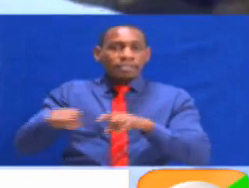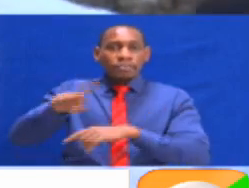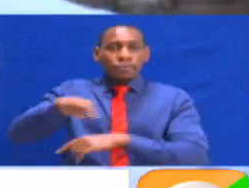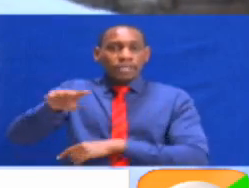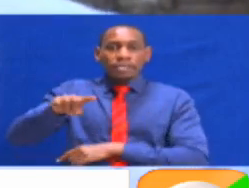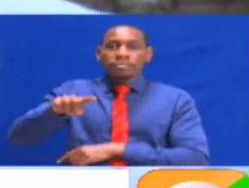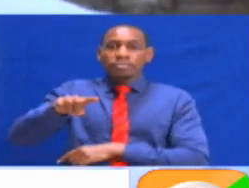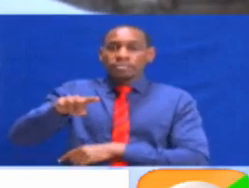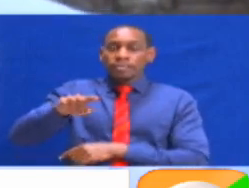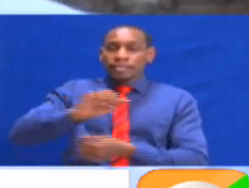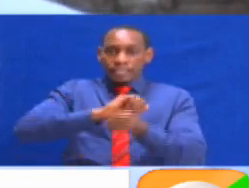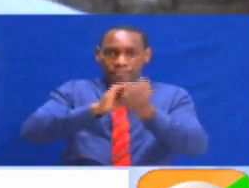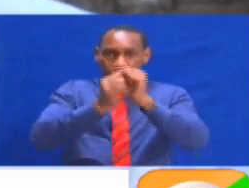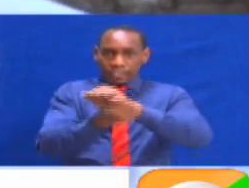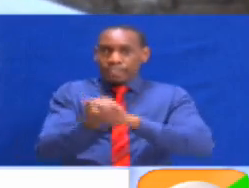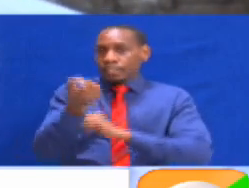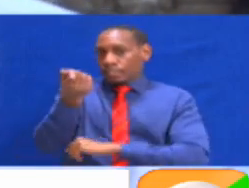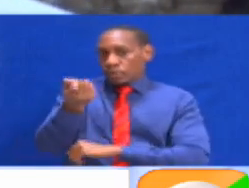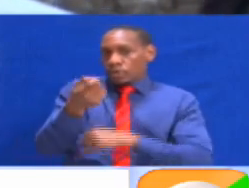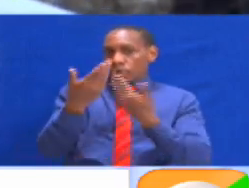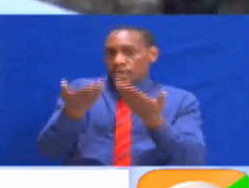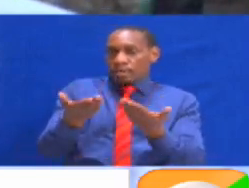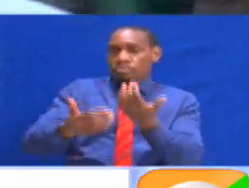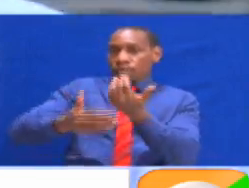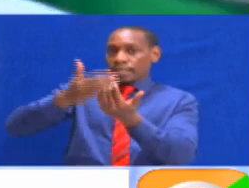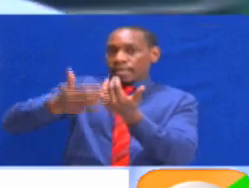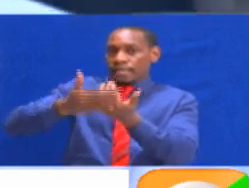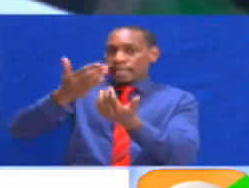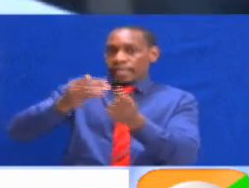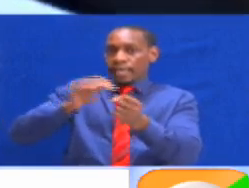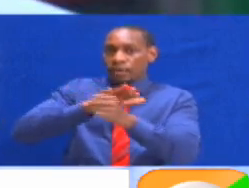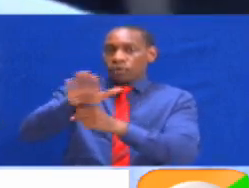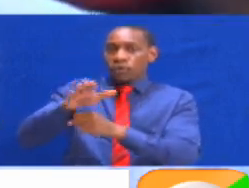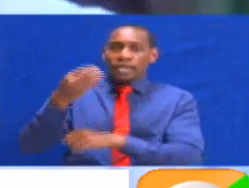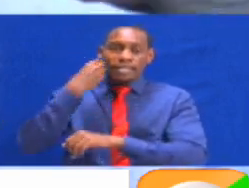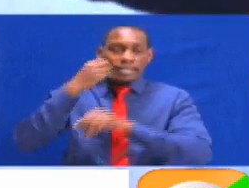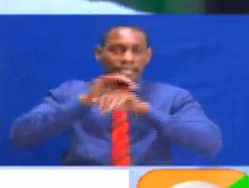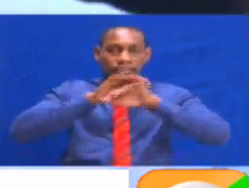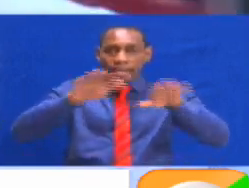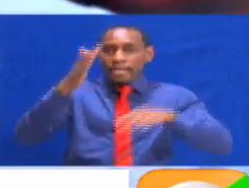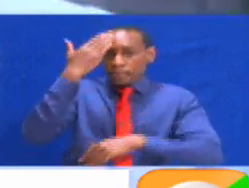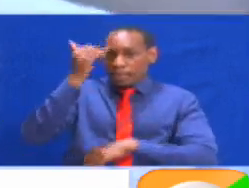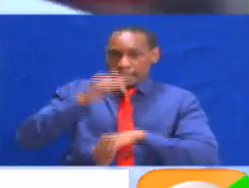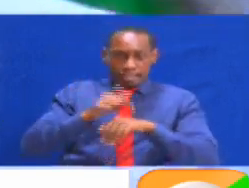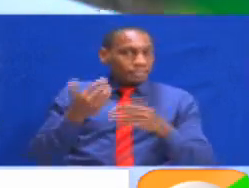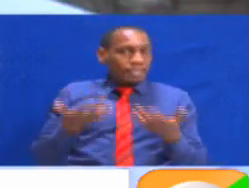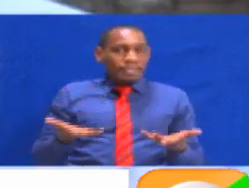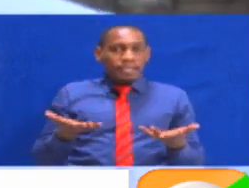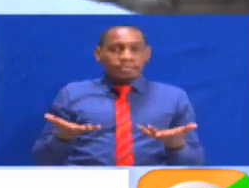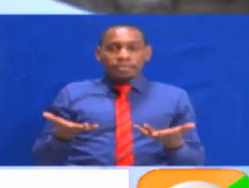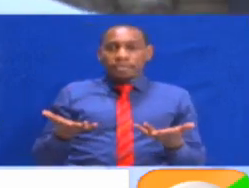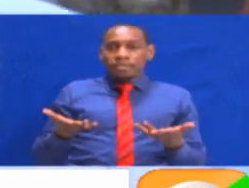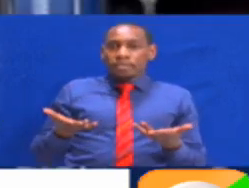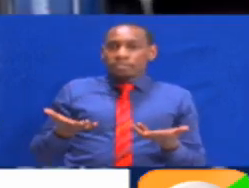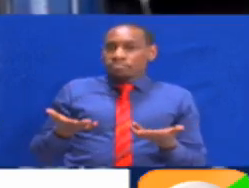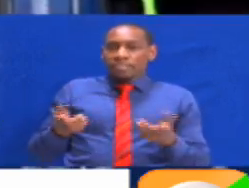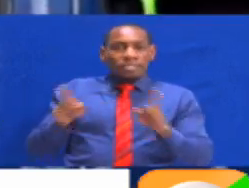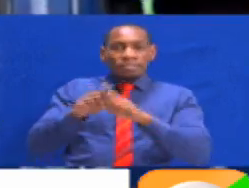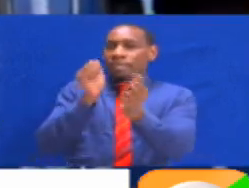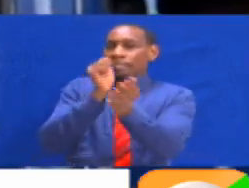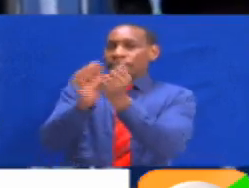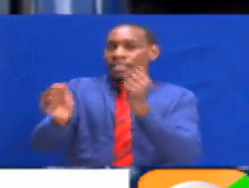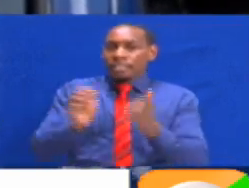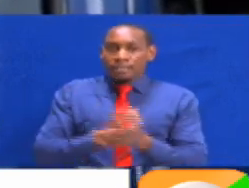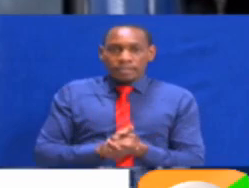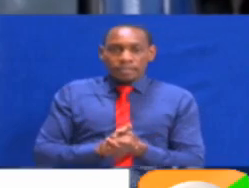need to readjust how we are dealing with this coronavirus pandemic, because at the moment it looks like a punishment.